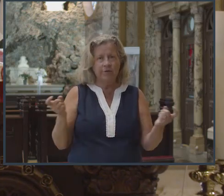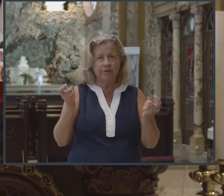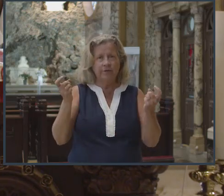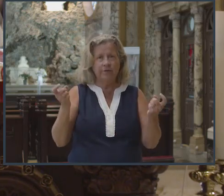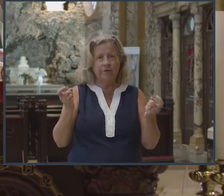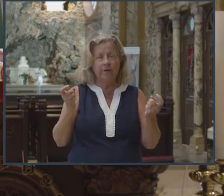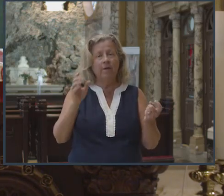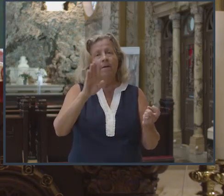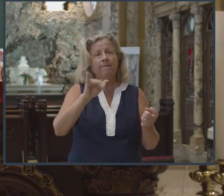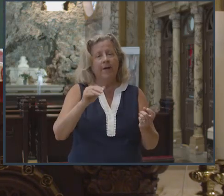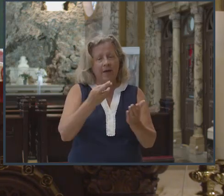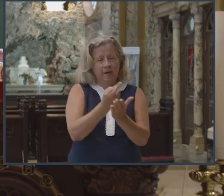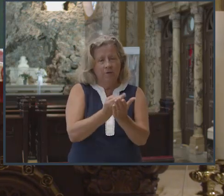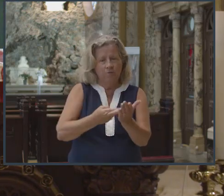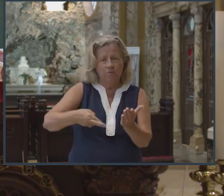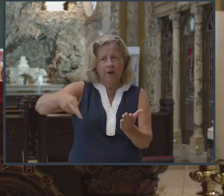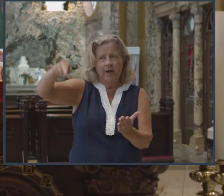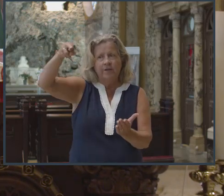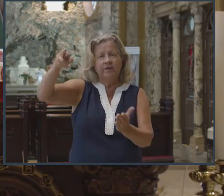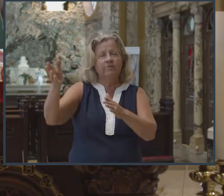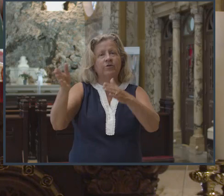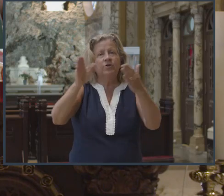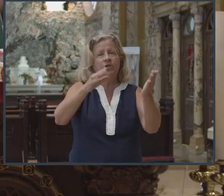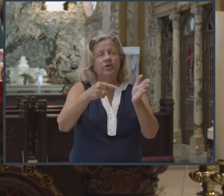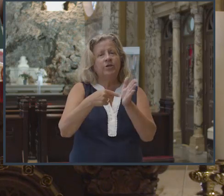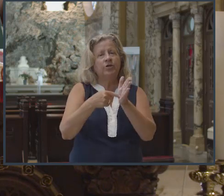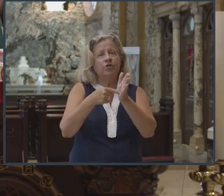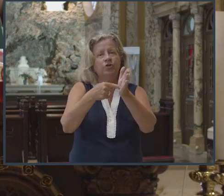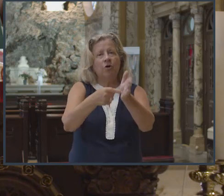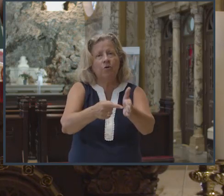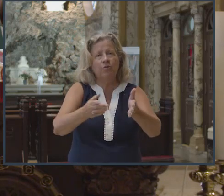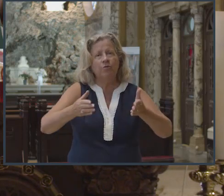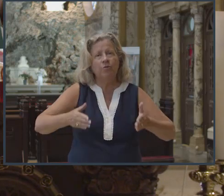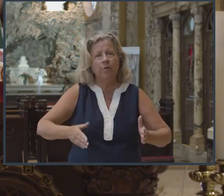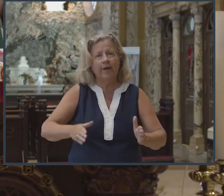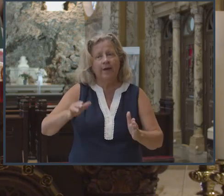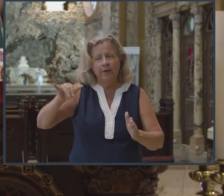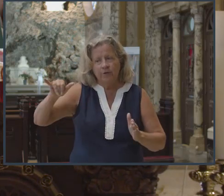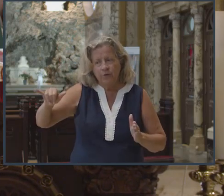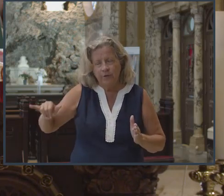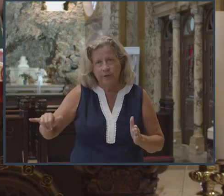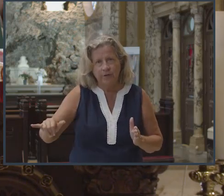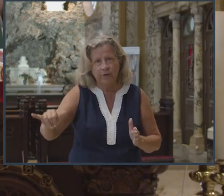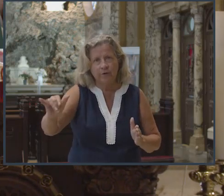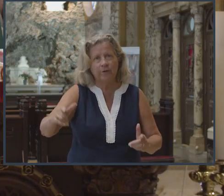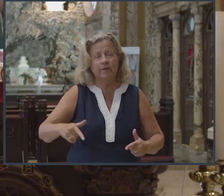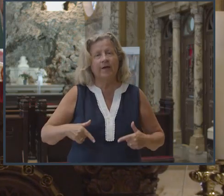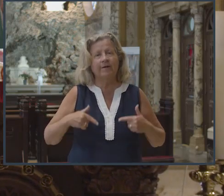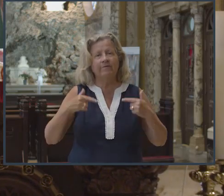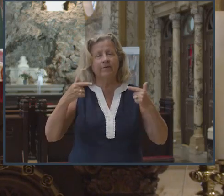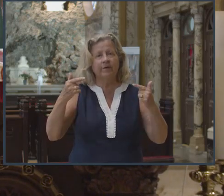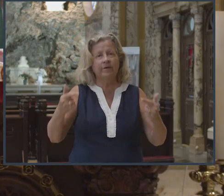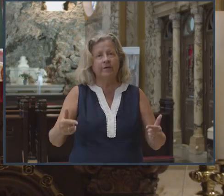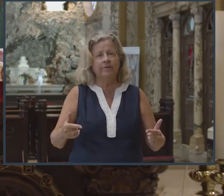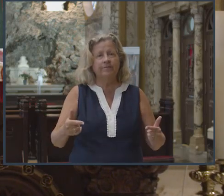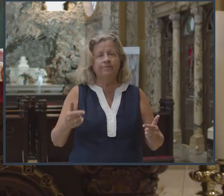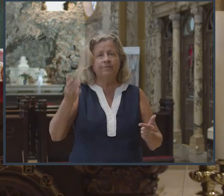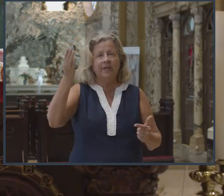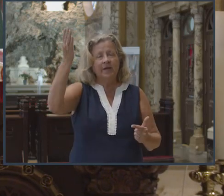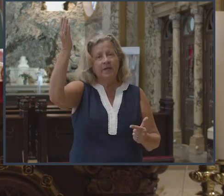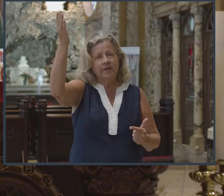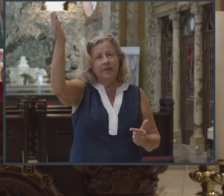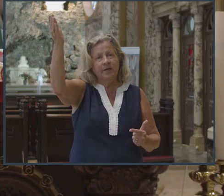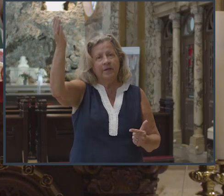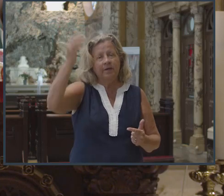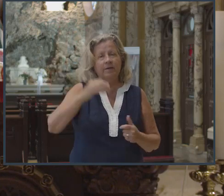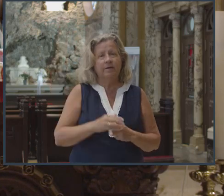his rising from the dead, he has opened the way to eternal life. And by ascending to you, O Father, he has unlocked the